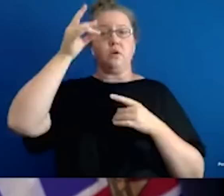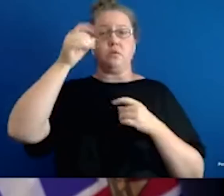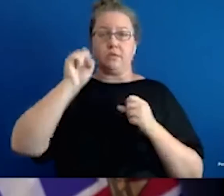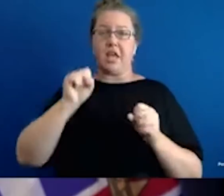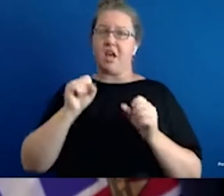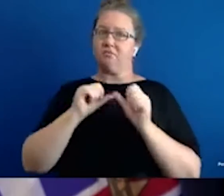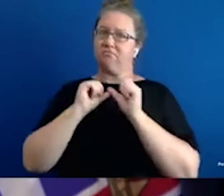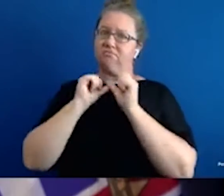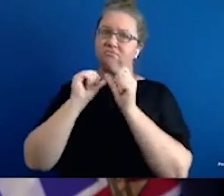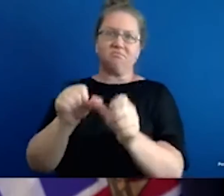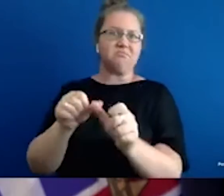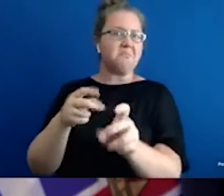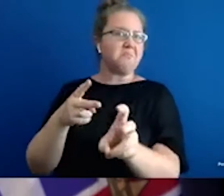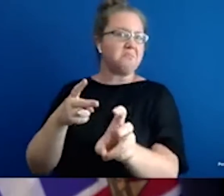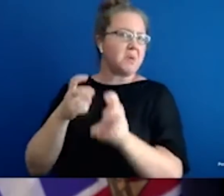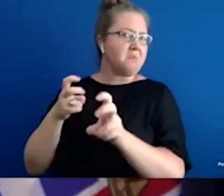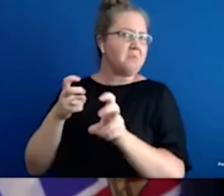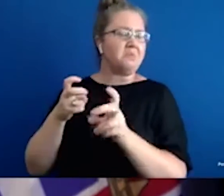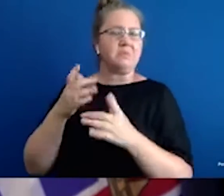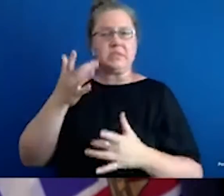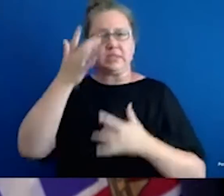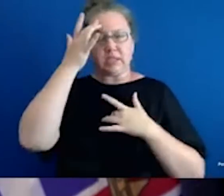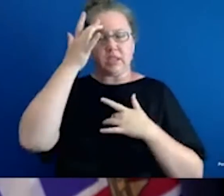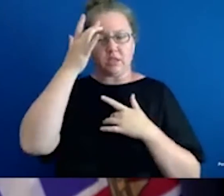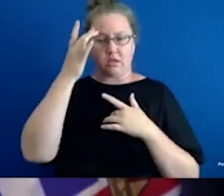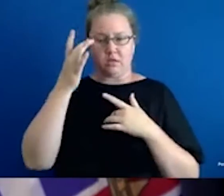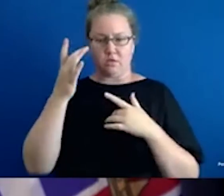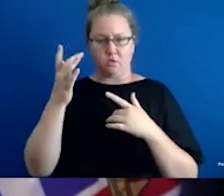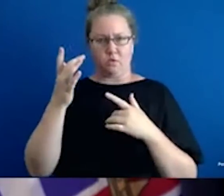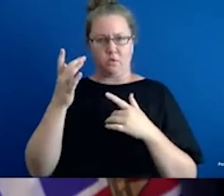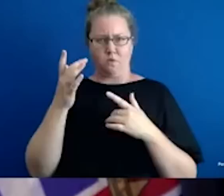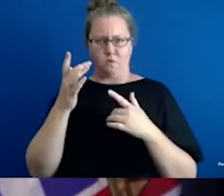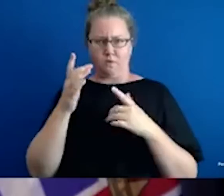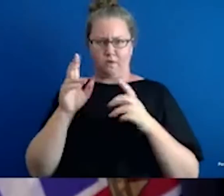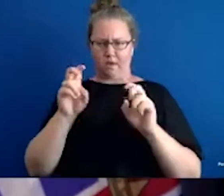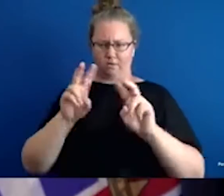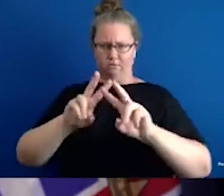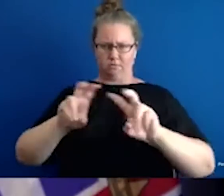long time. So it's challenging sometimes to tease apart what people